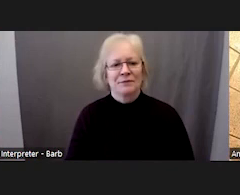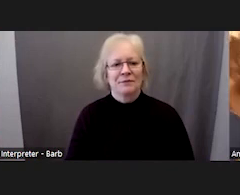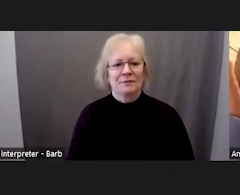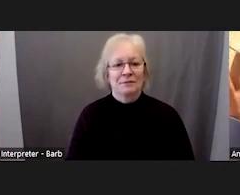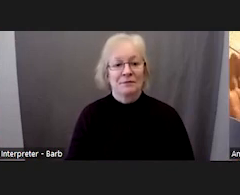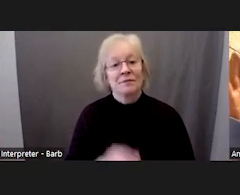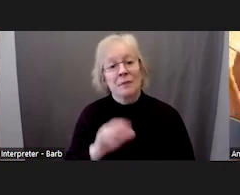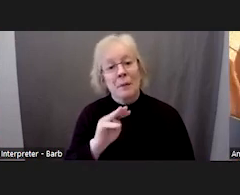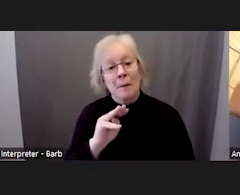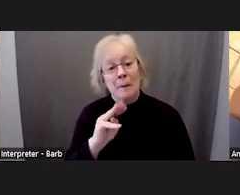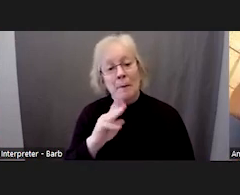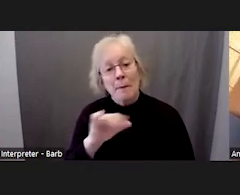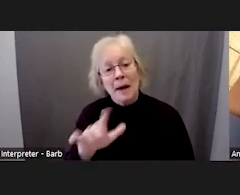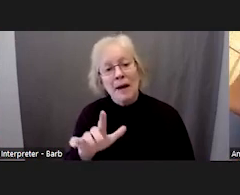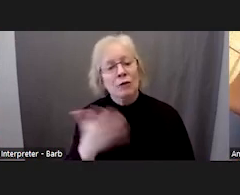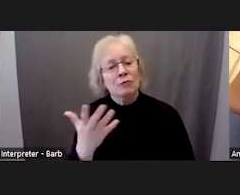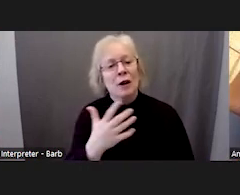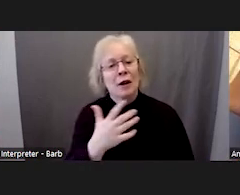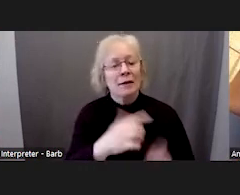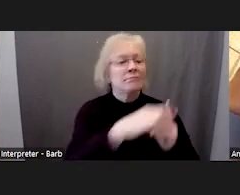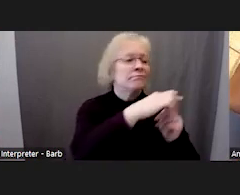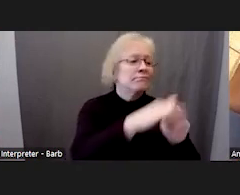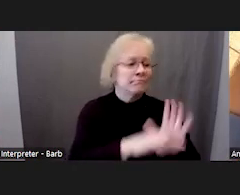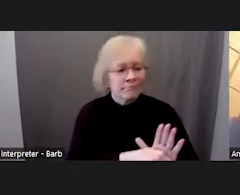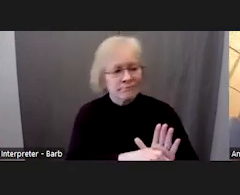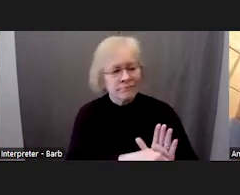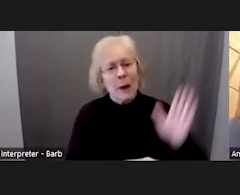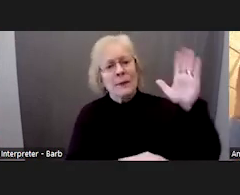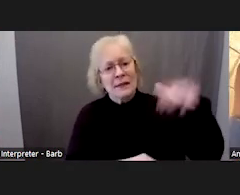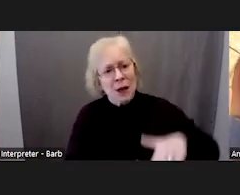Michael, what are some of the ups and downs that you've experienced?